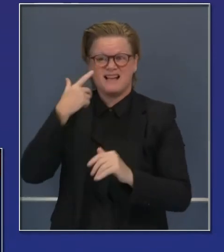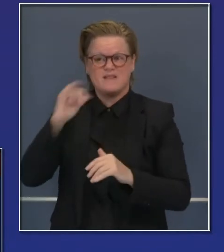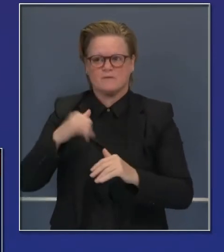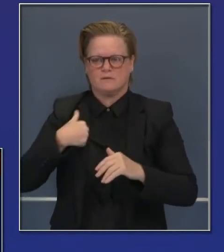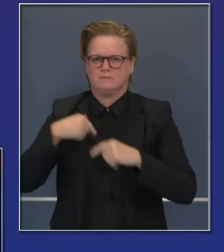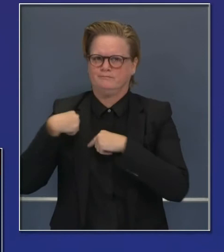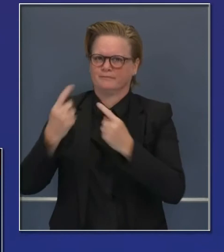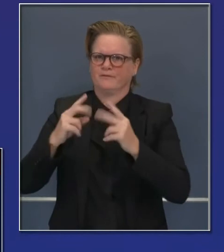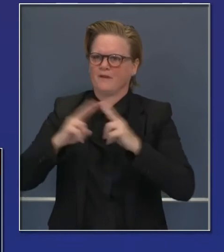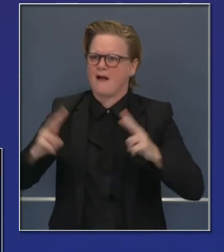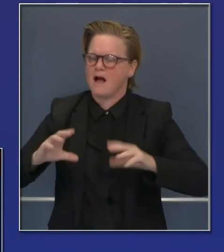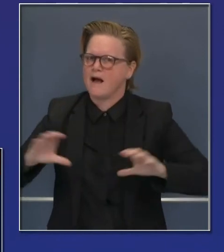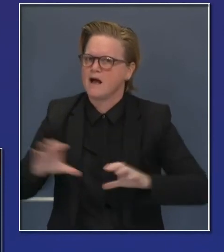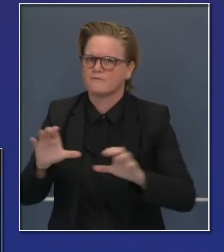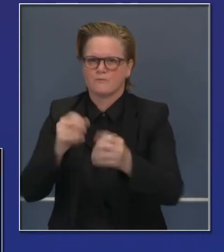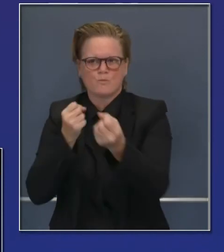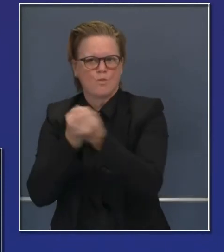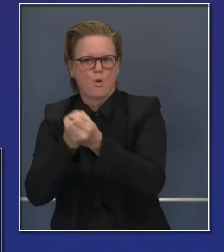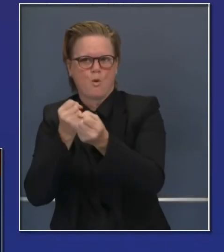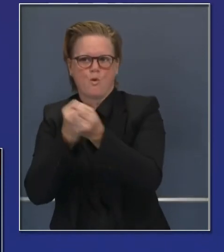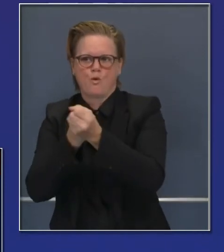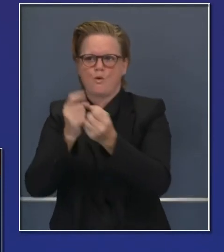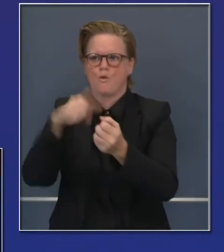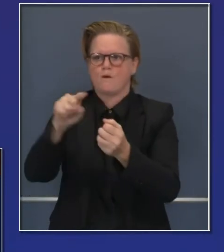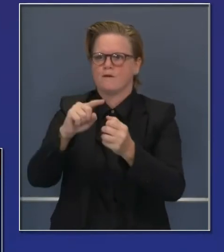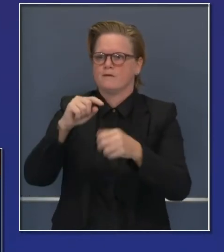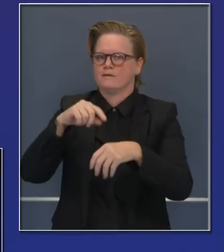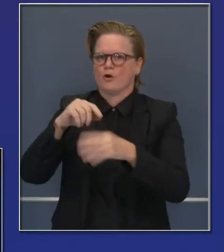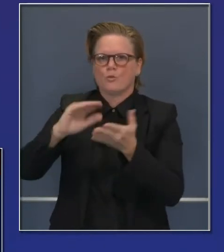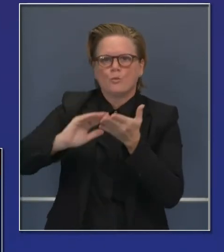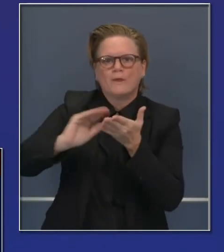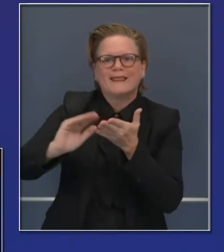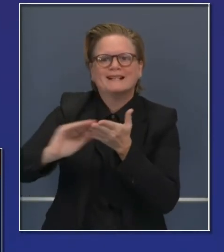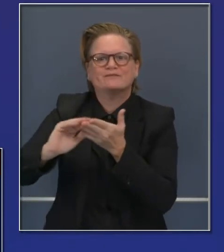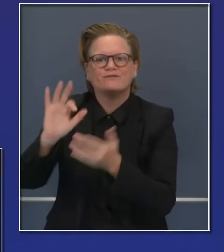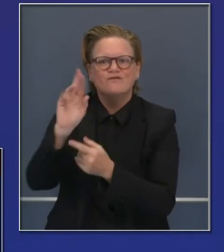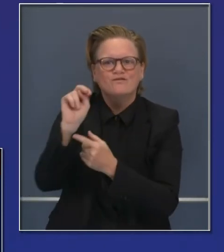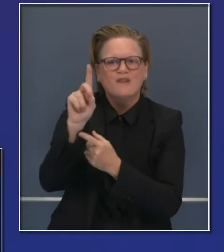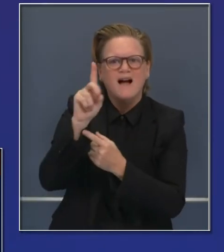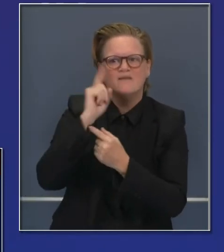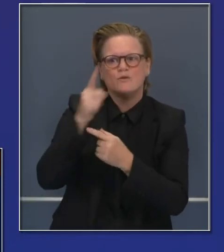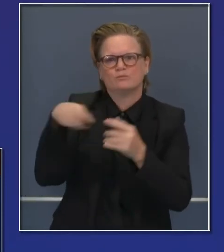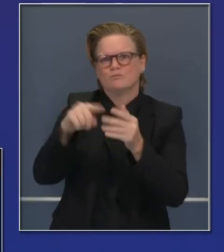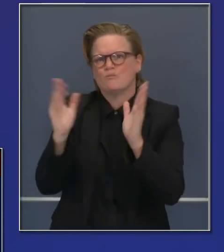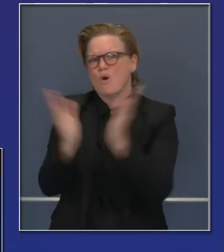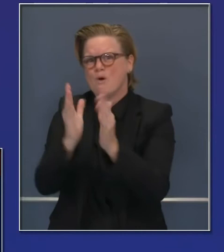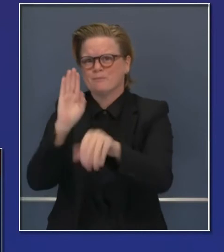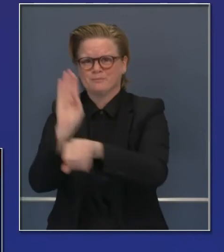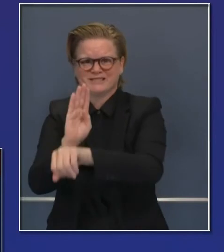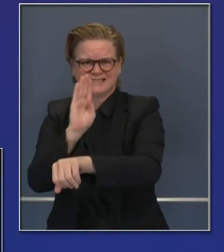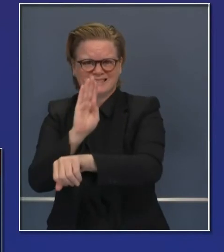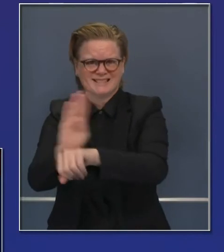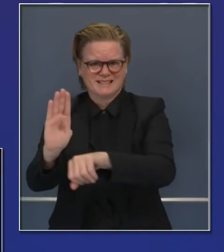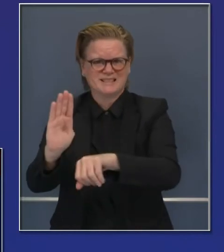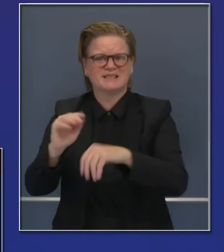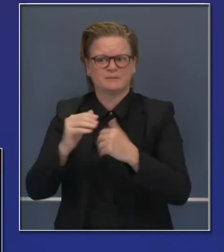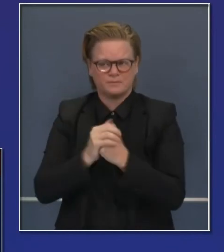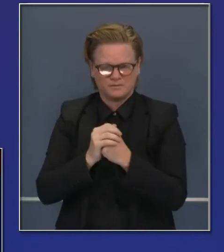small businesses and medium-sized businesses. We did so in last year's budget, and we also announced on Monday some